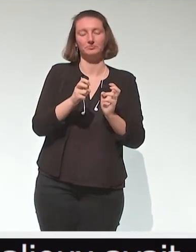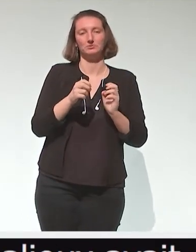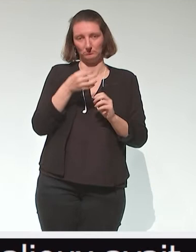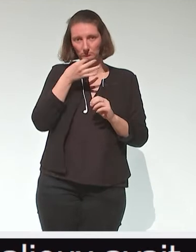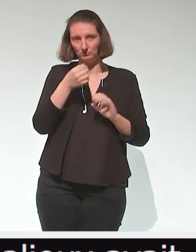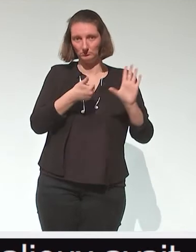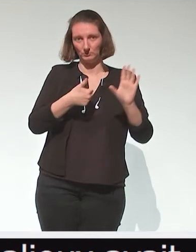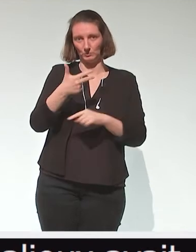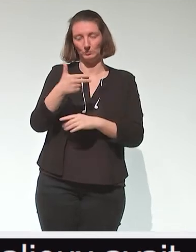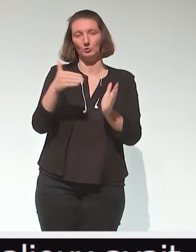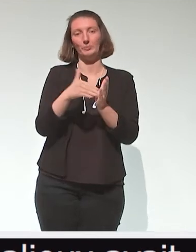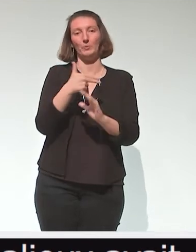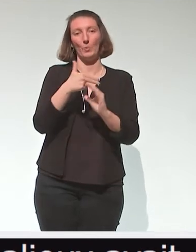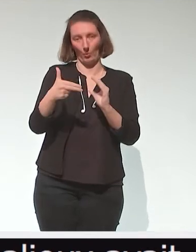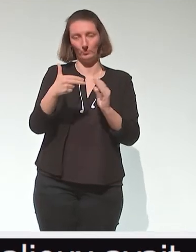The